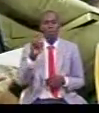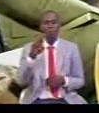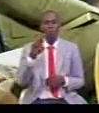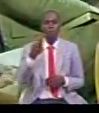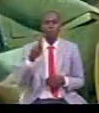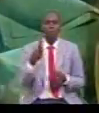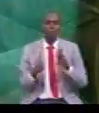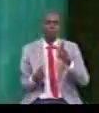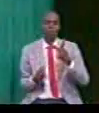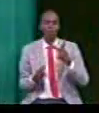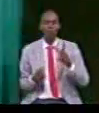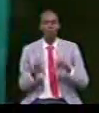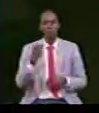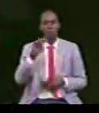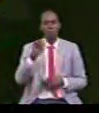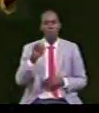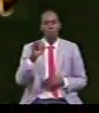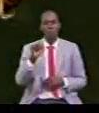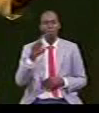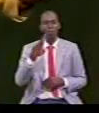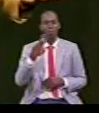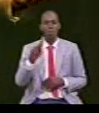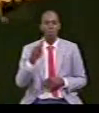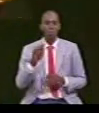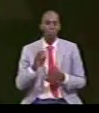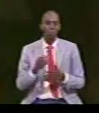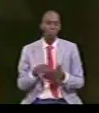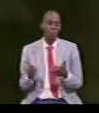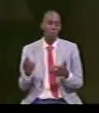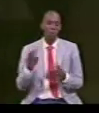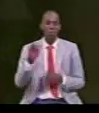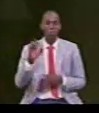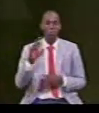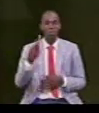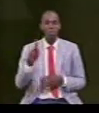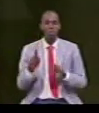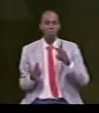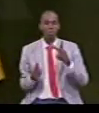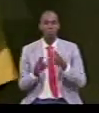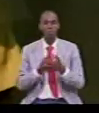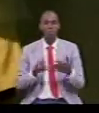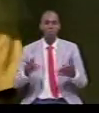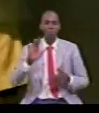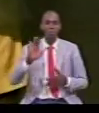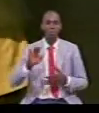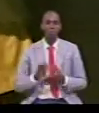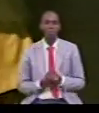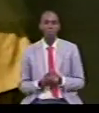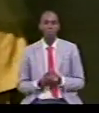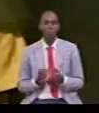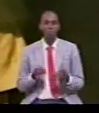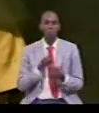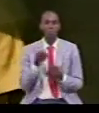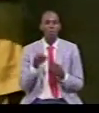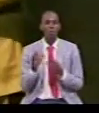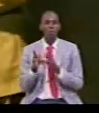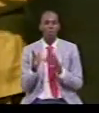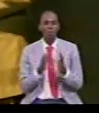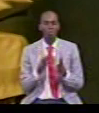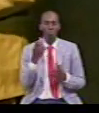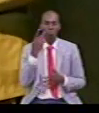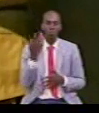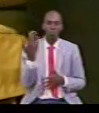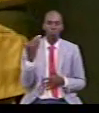2, and I'm reading from verse 5. When